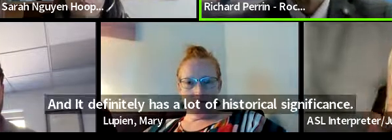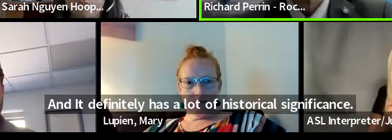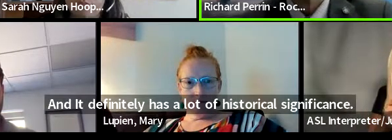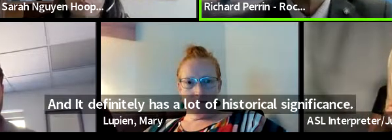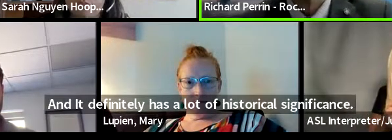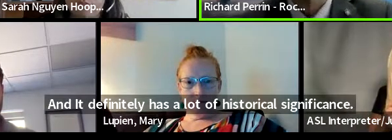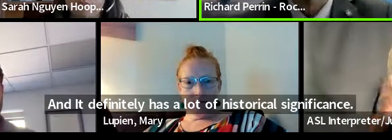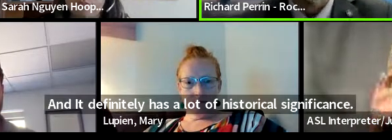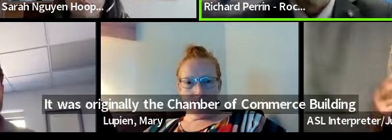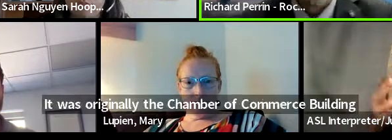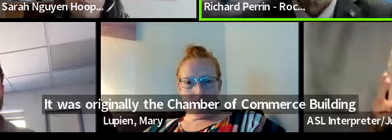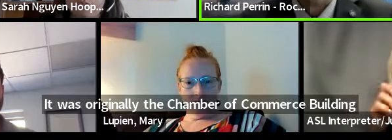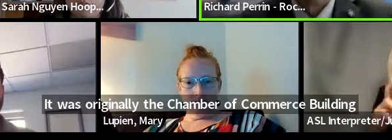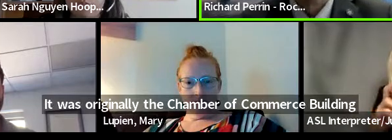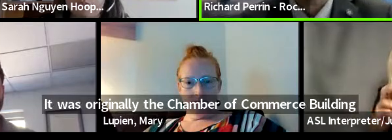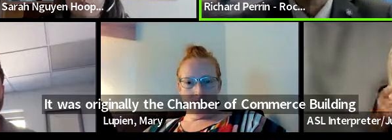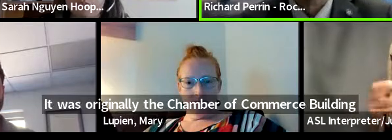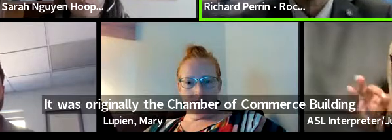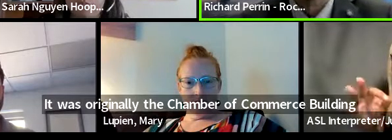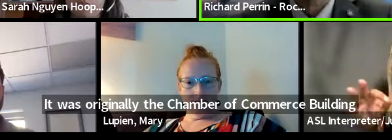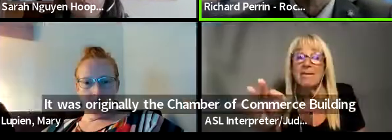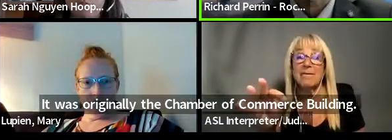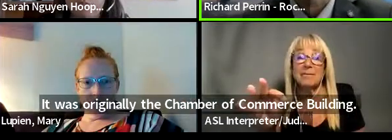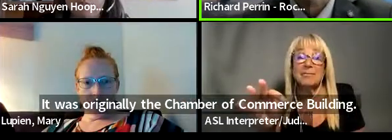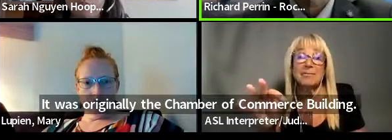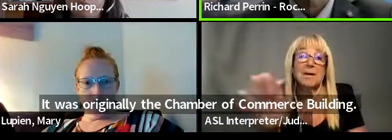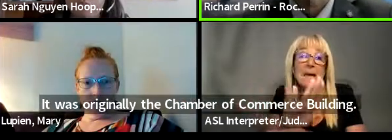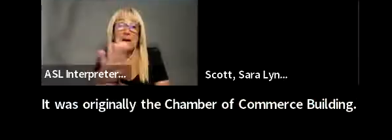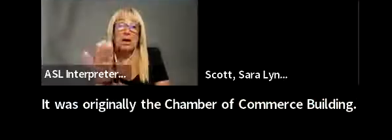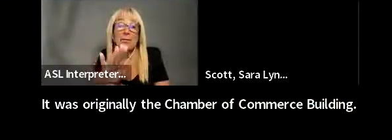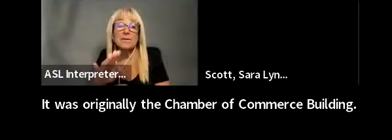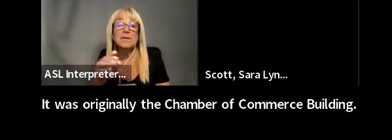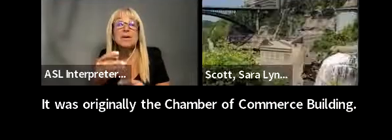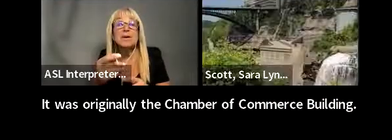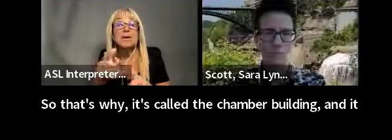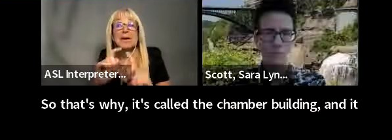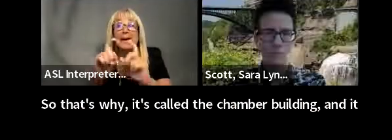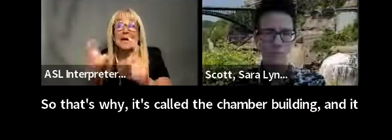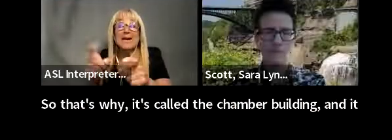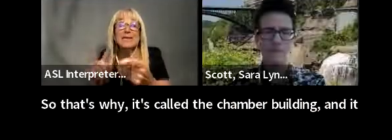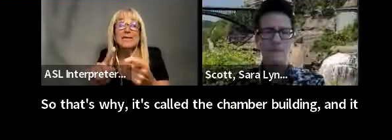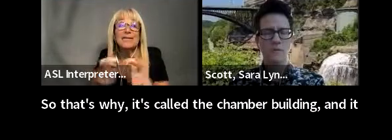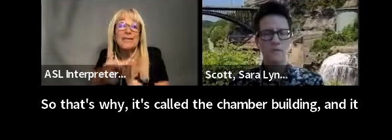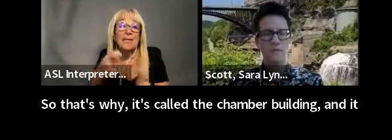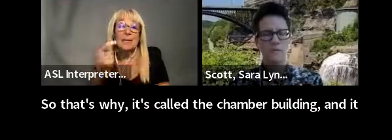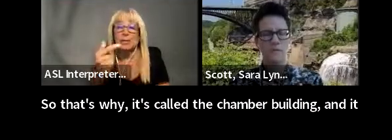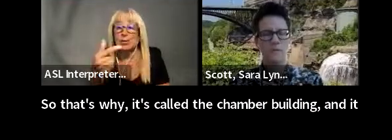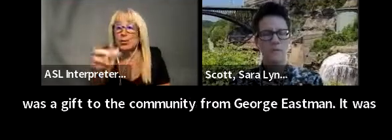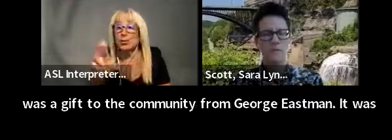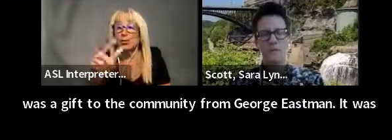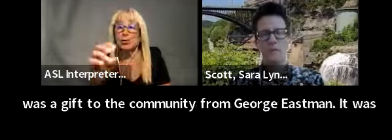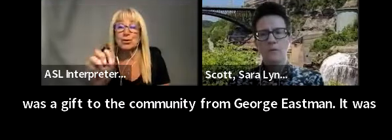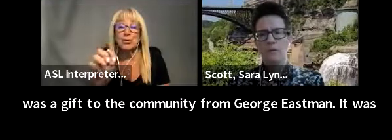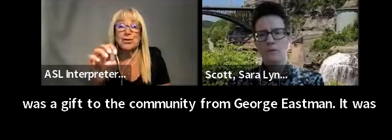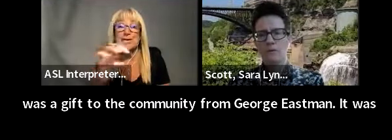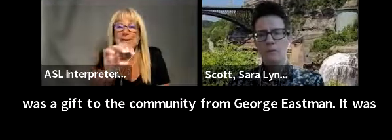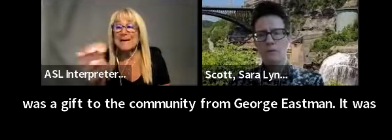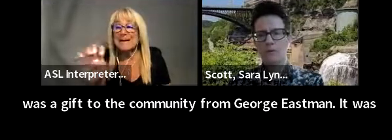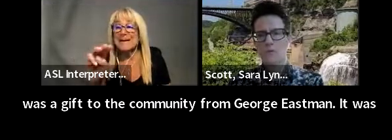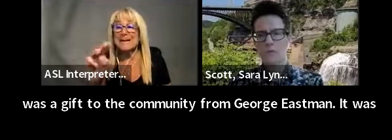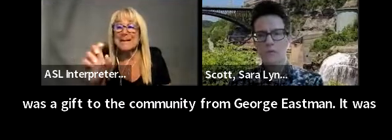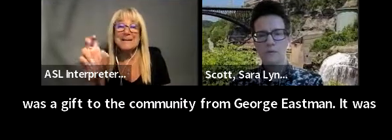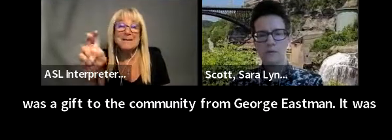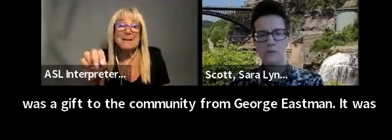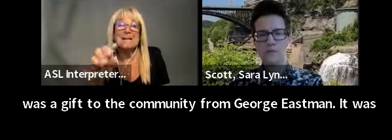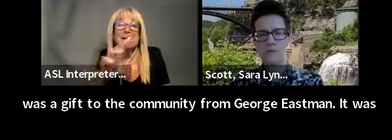why it's called the Chamber Building. And it was a gift to the community from George Eastman. It was designed by famed Rochester architect